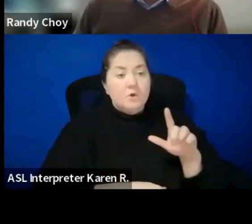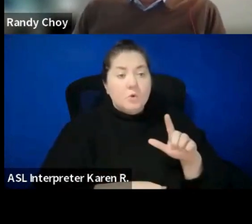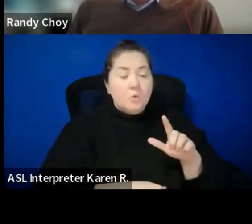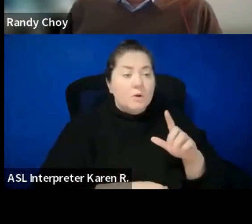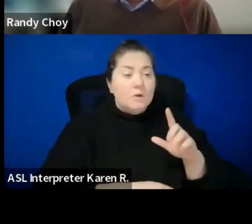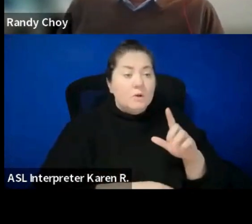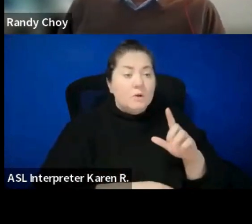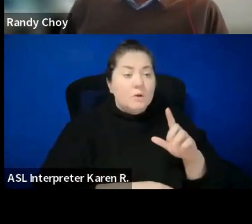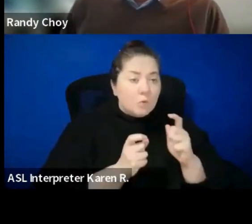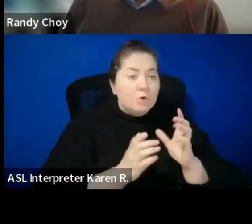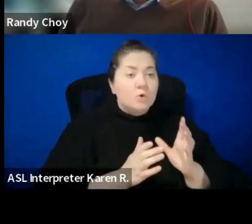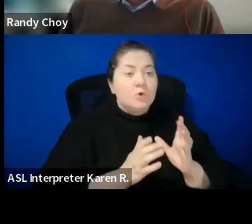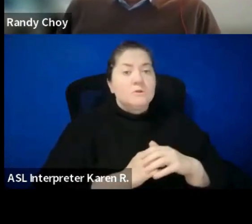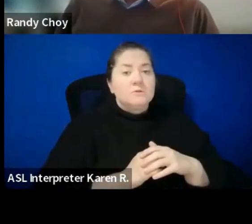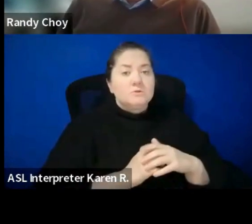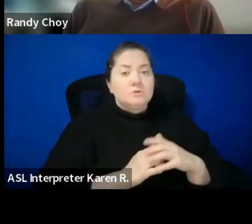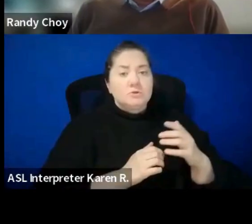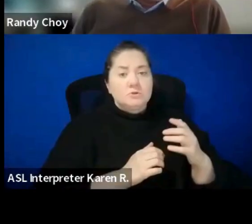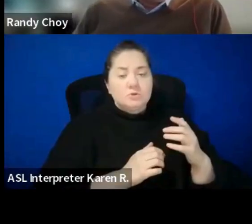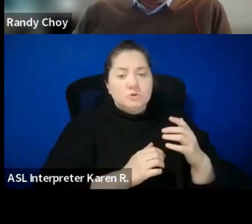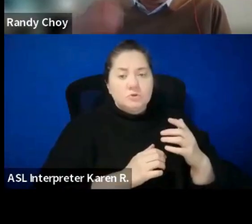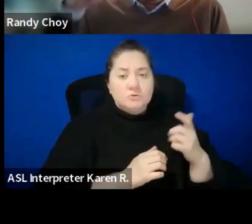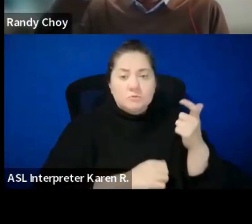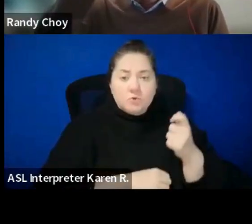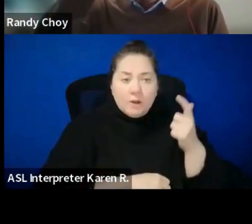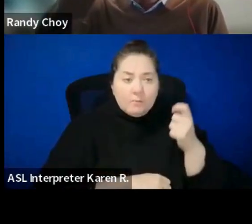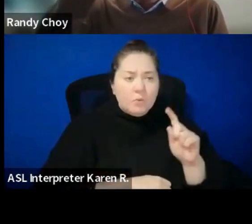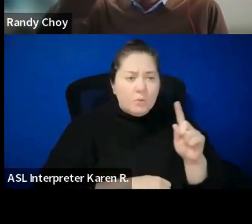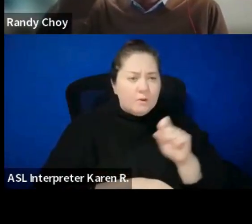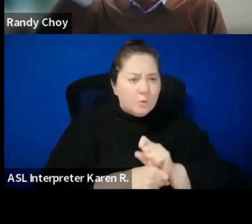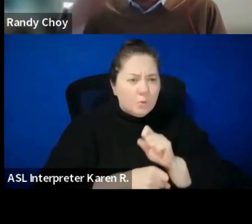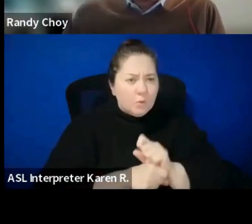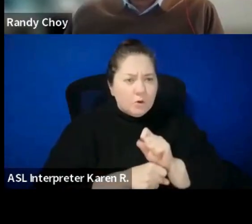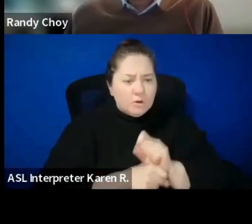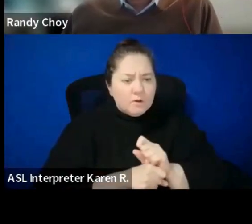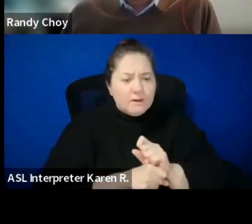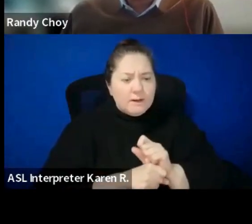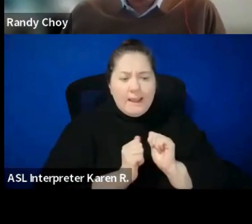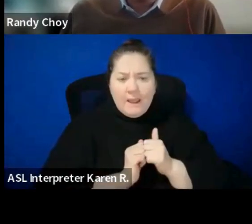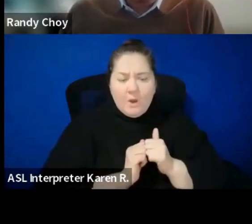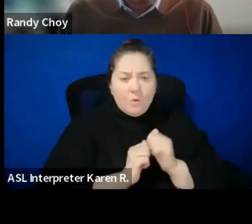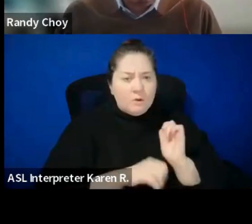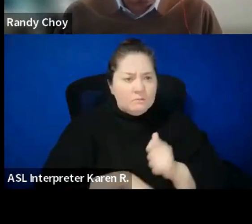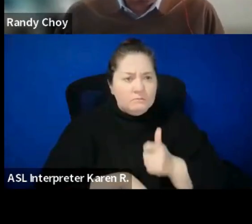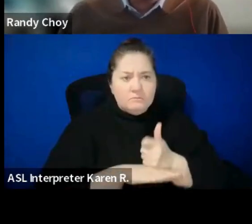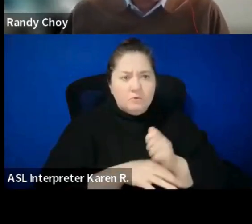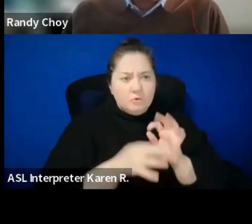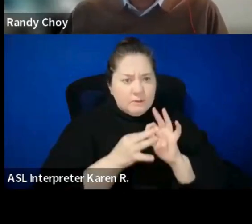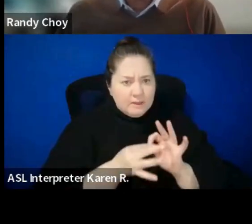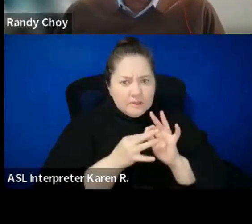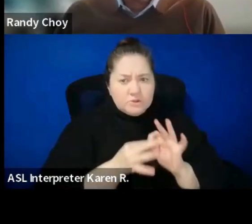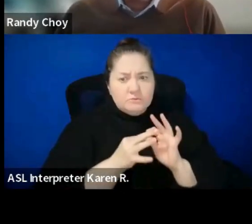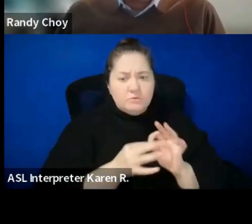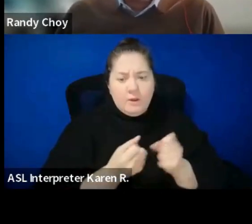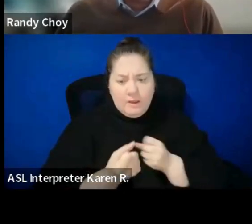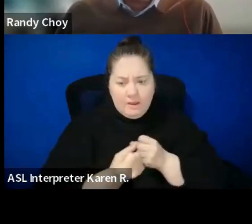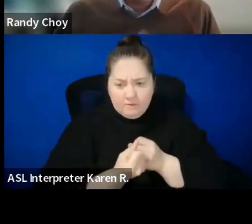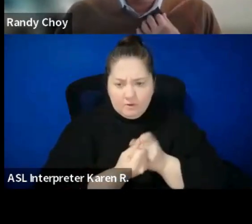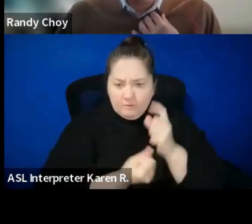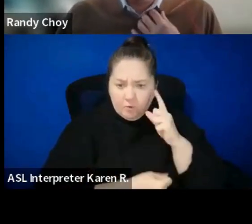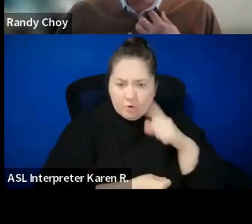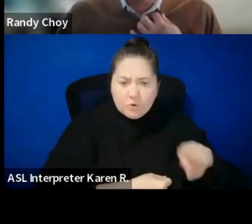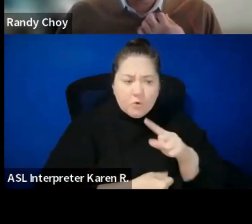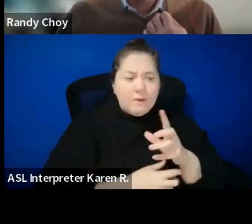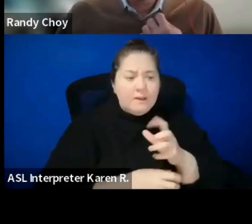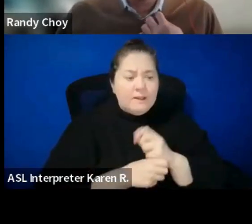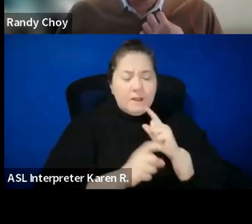or your volunteers, or your members? Where do they work? How can you establish a relationship with them so they can advocate for you so you get